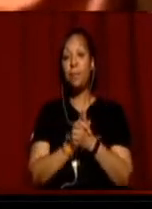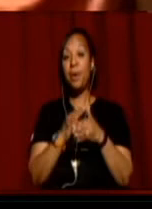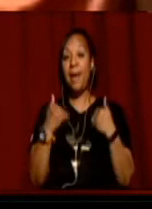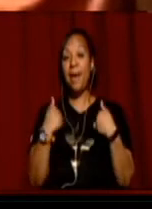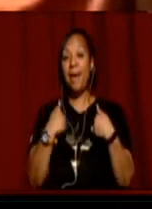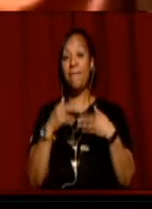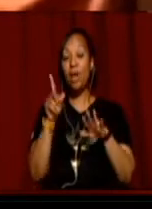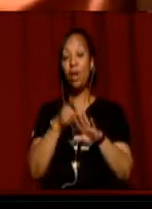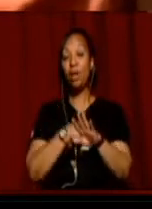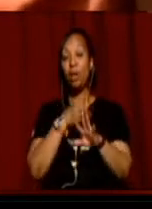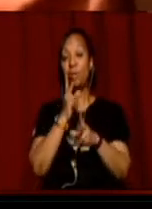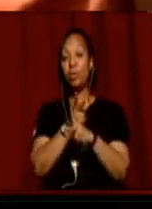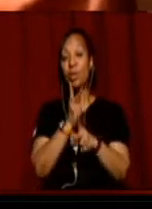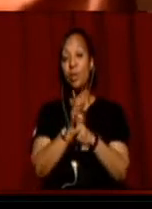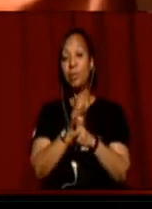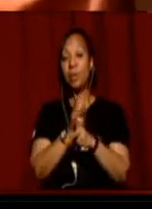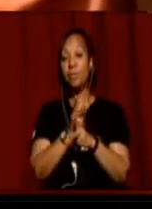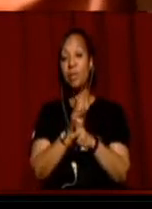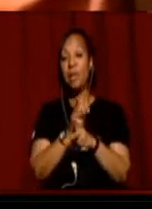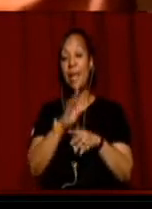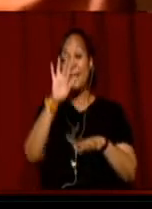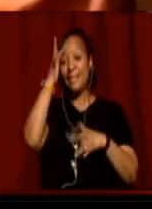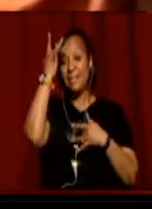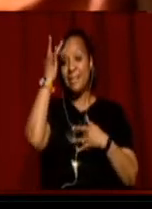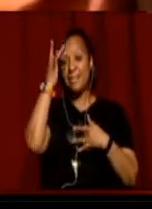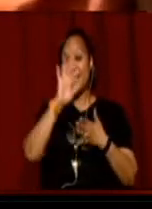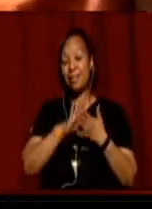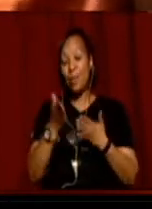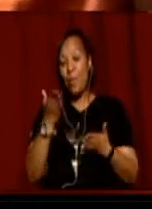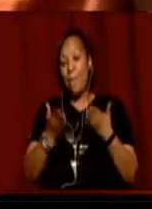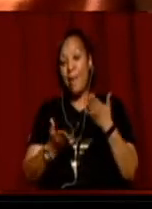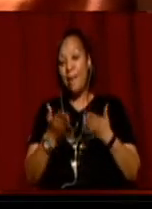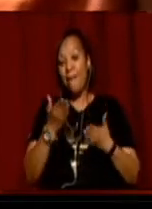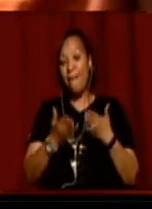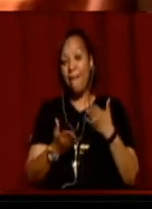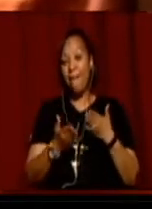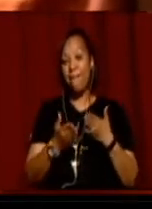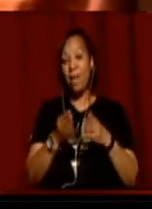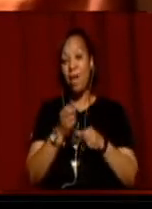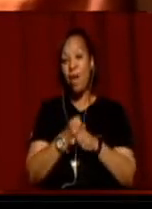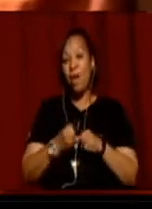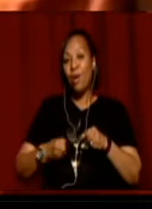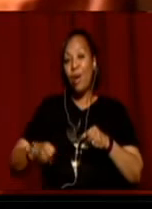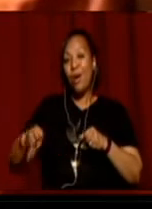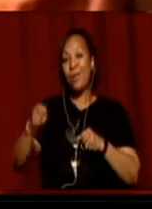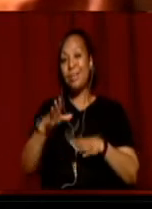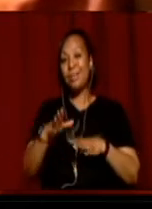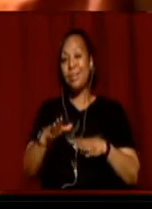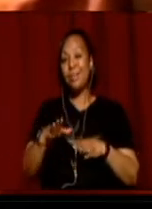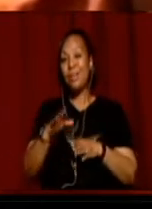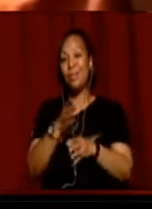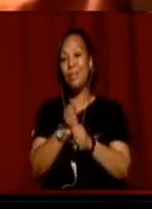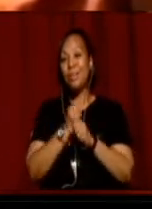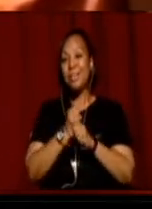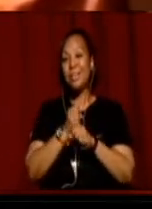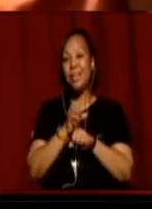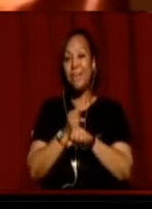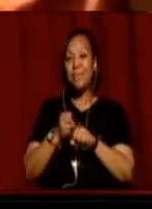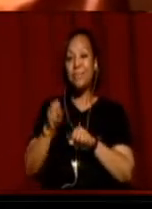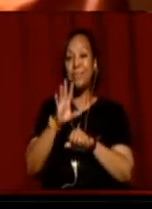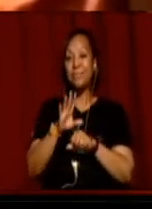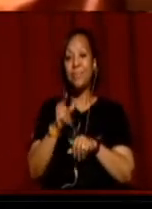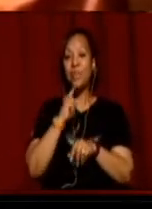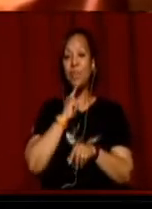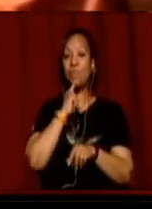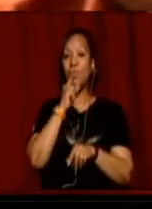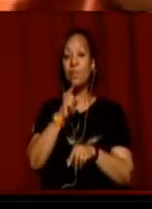have long-term chronic diseases that might cause them, if they do get the coronavirus, to have a more